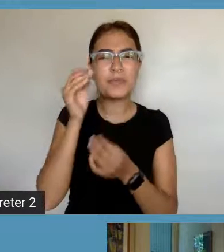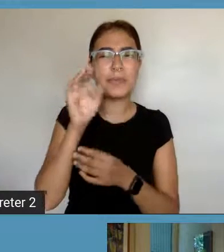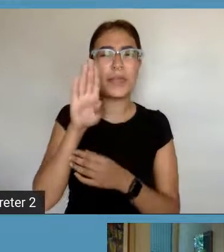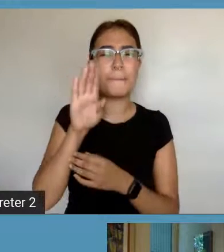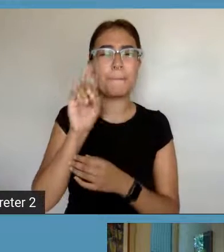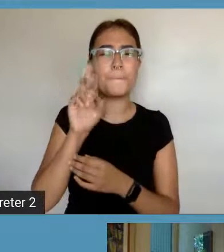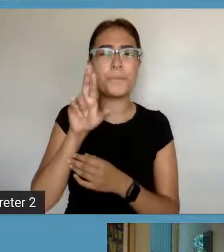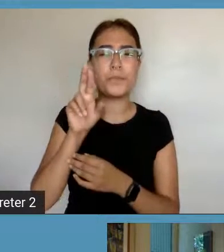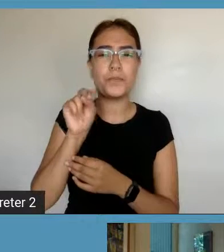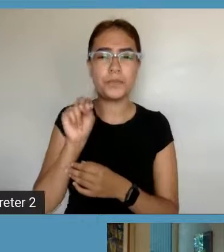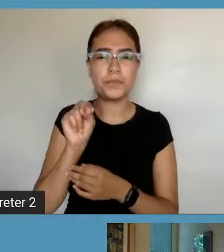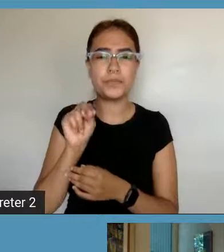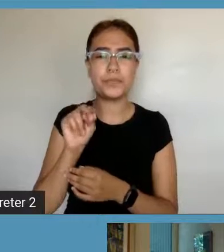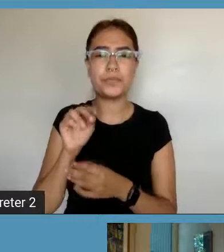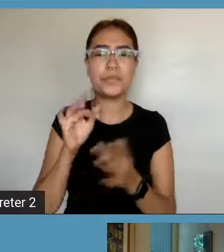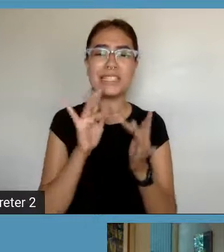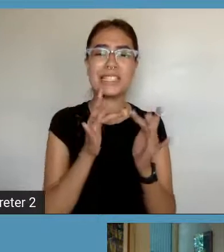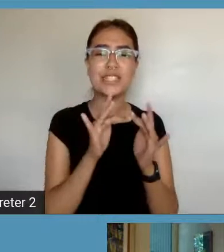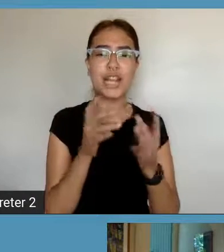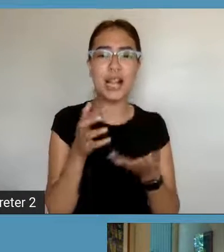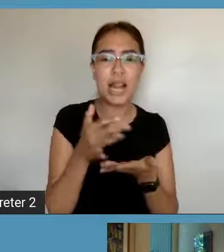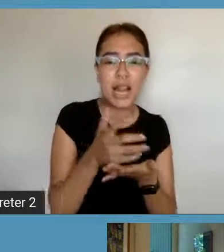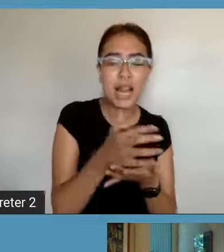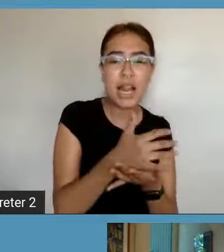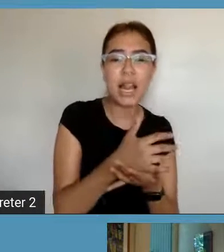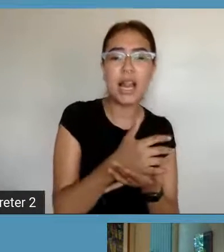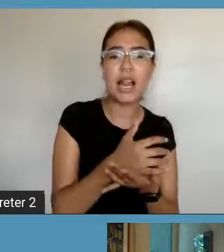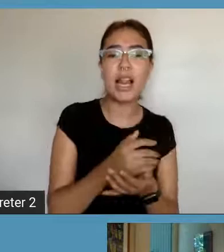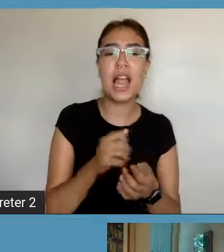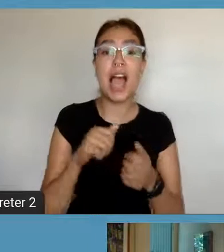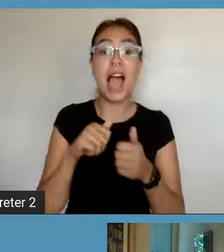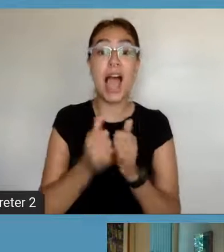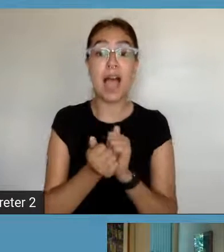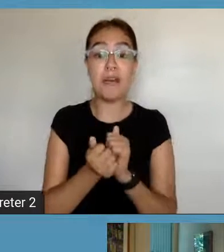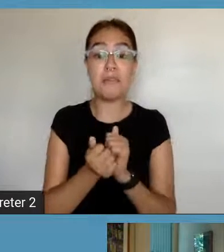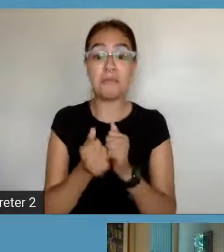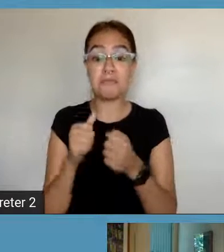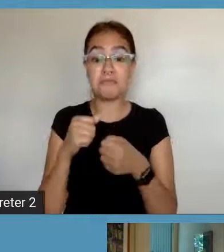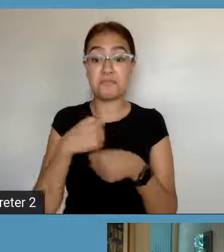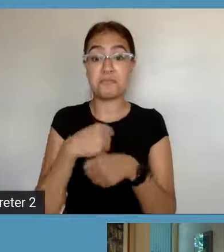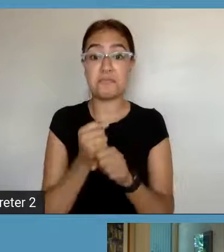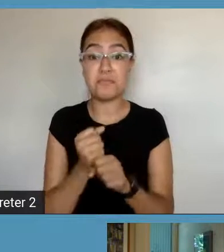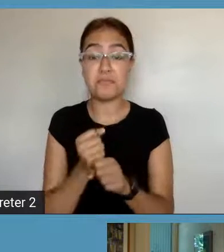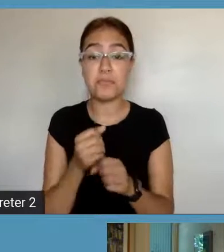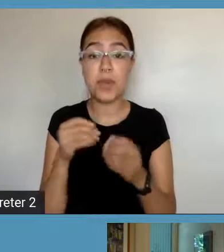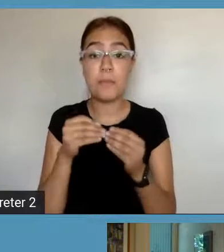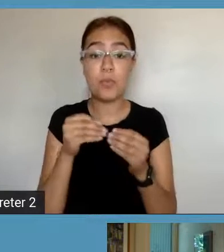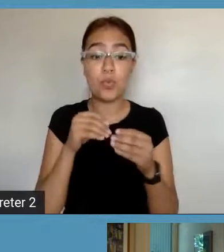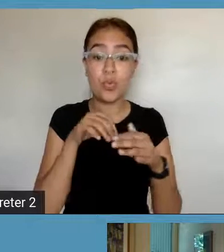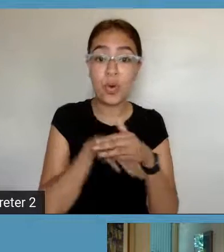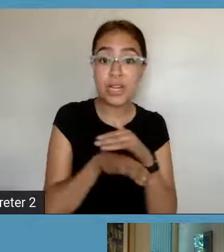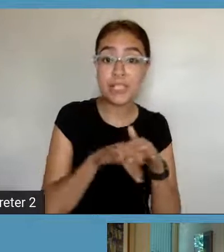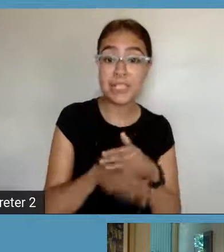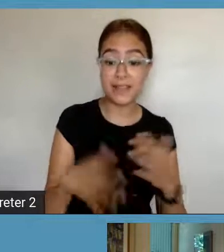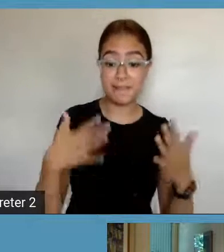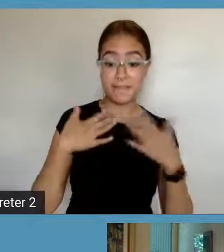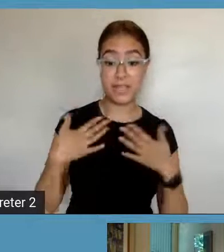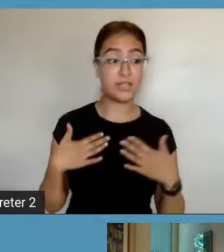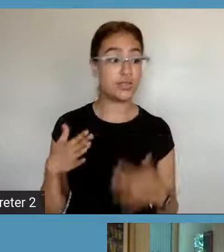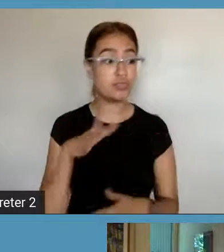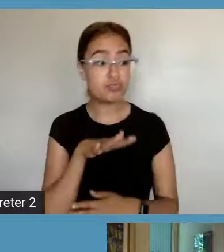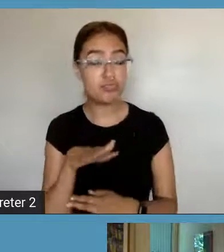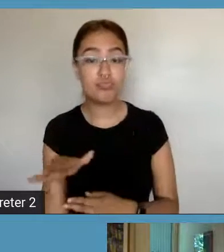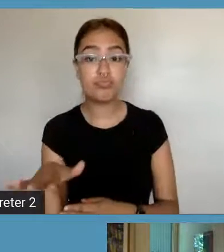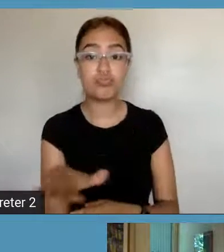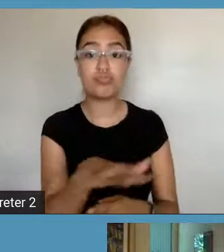that aren't analog to begin with, and how do you make those more accessible in a physical space as, you know, as well as in